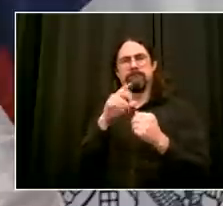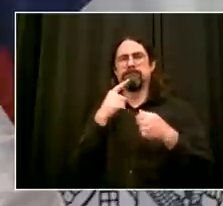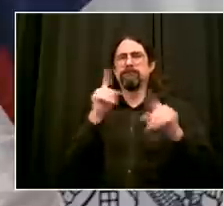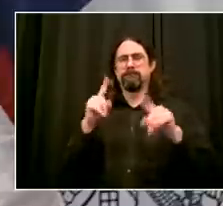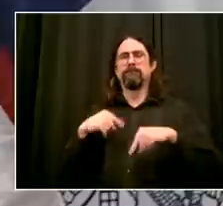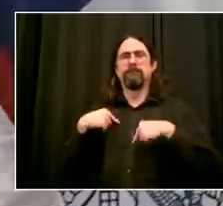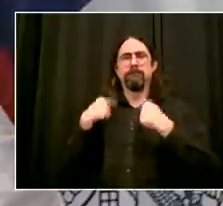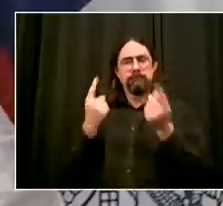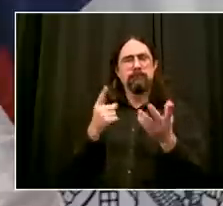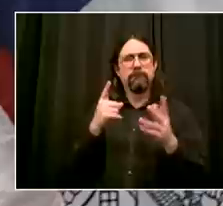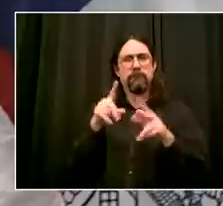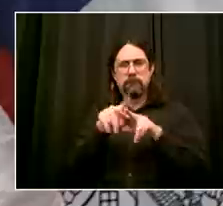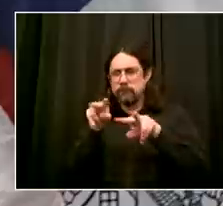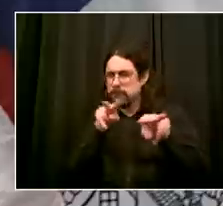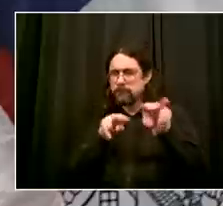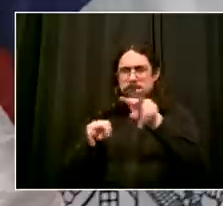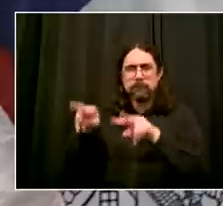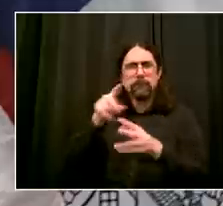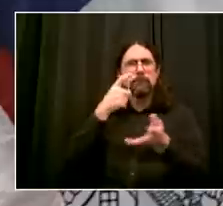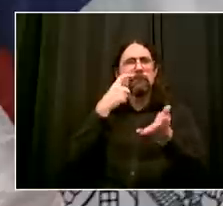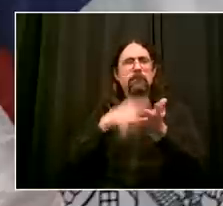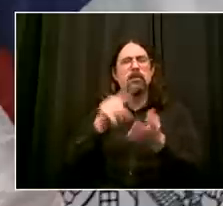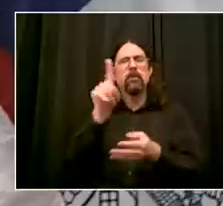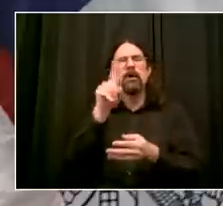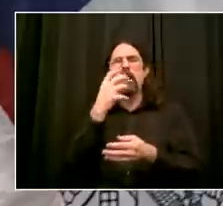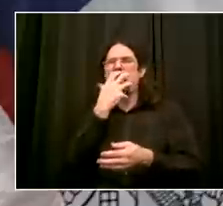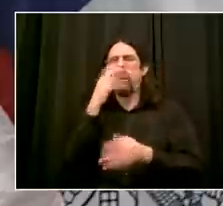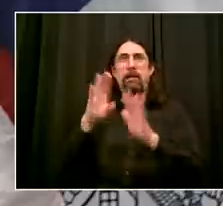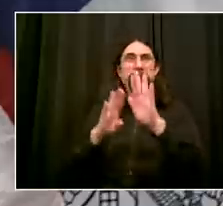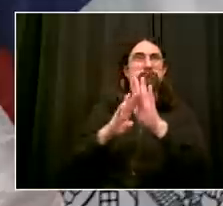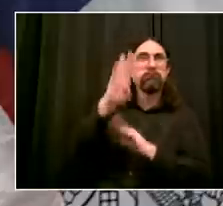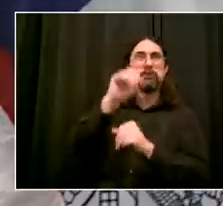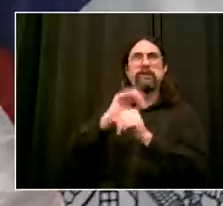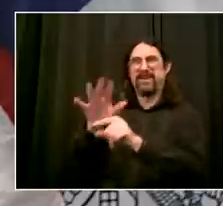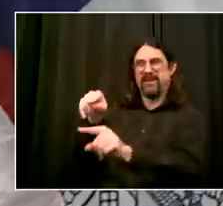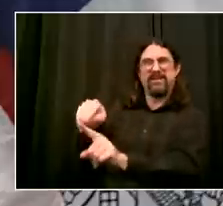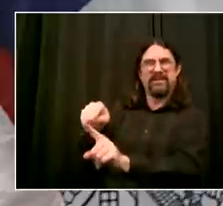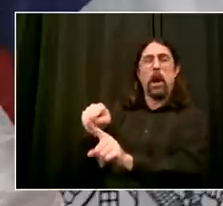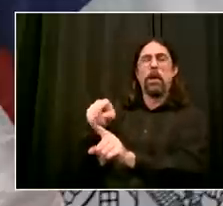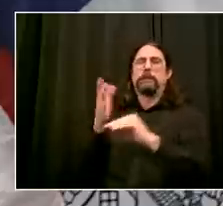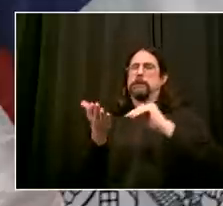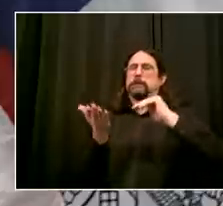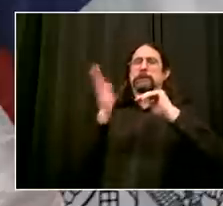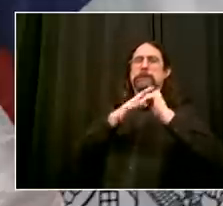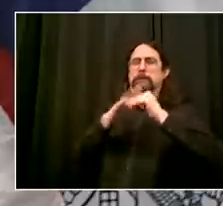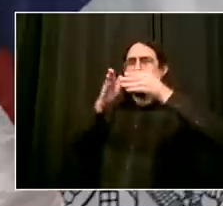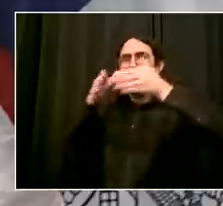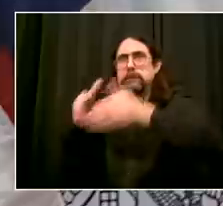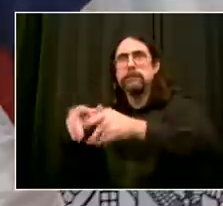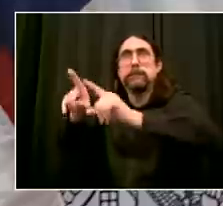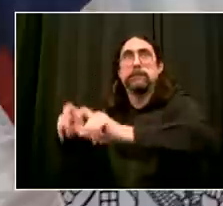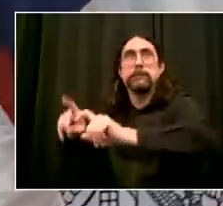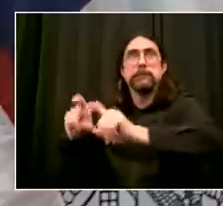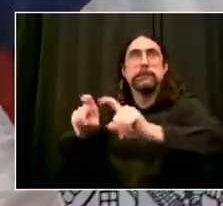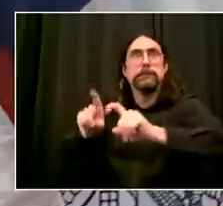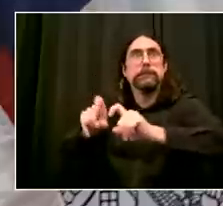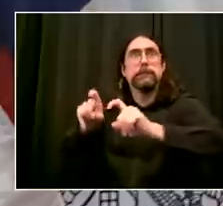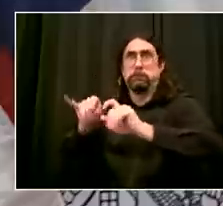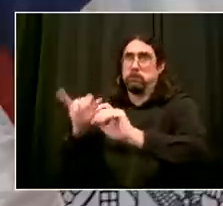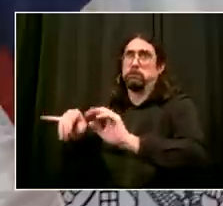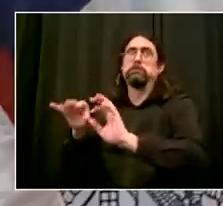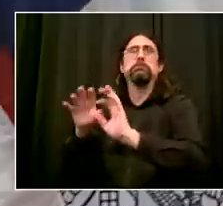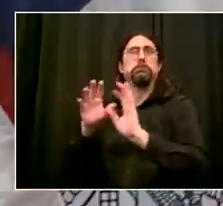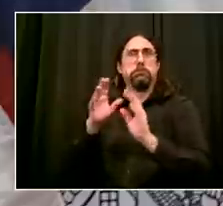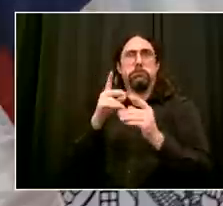different parts of the city. But I certainly think there will be some more restrictions coming if we continue to see these numbers. I don't have any doubt about that. I can't